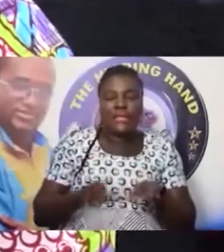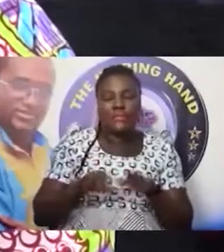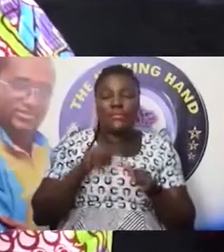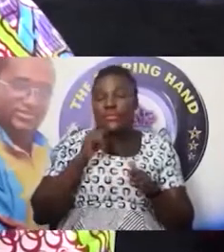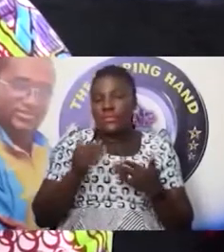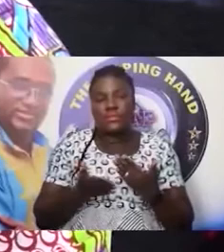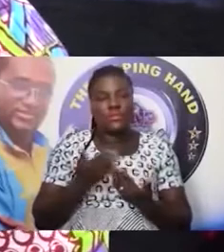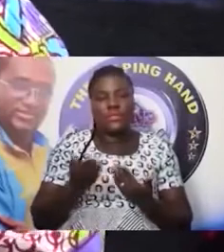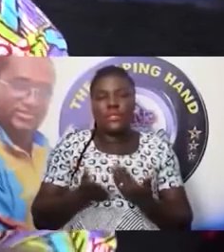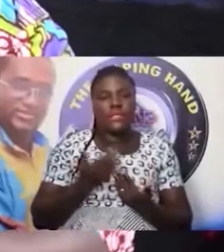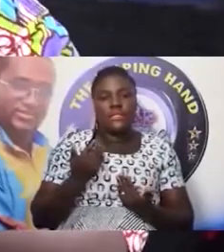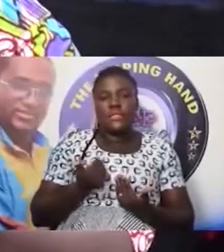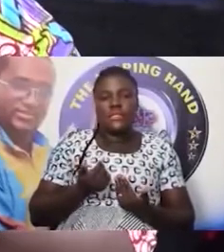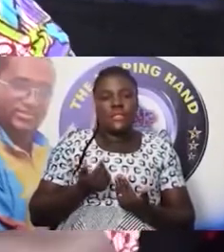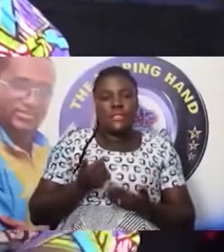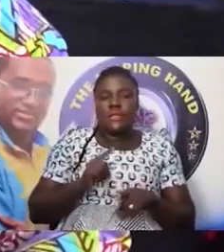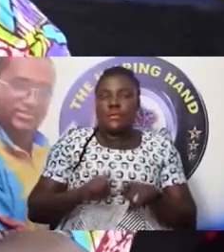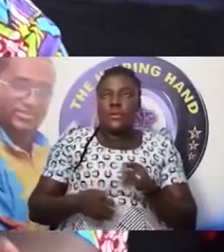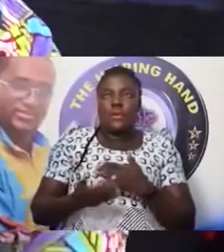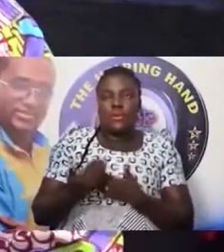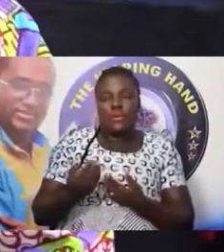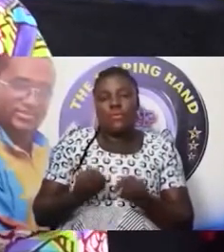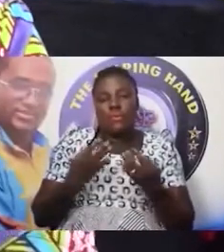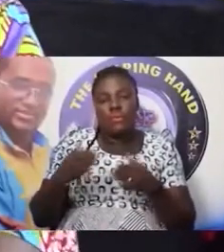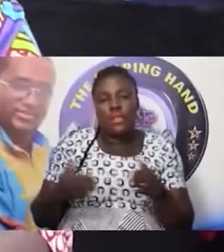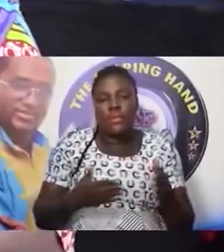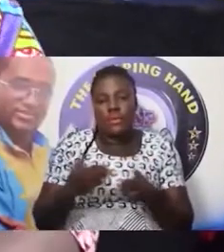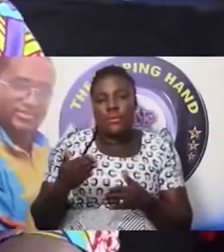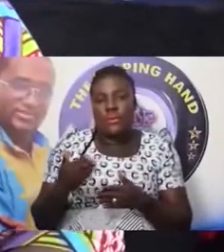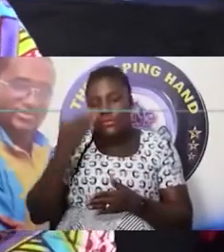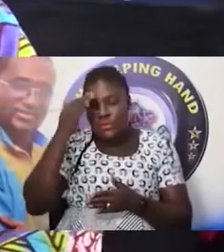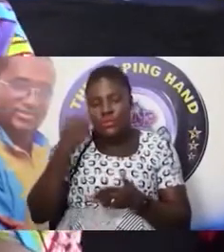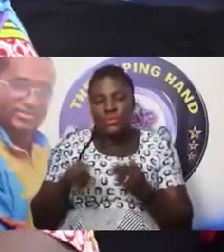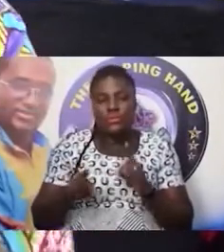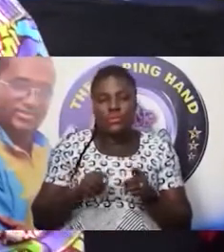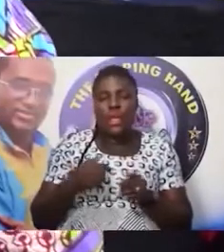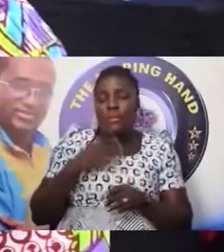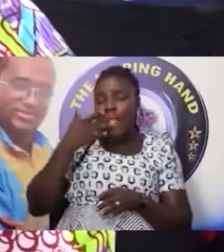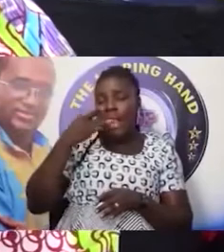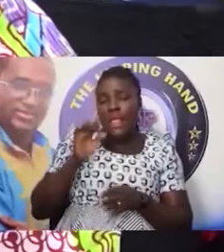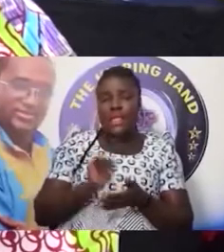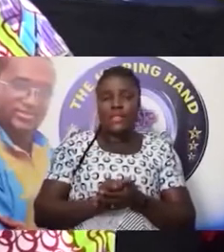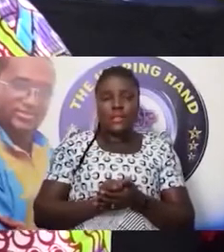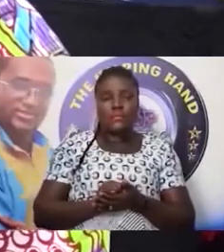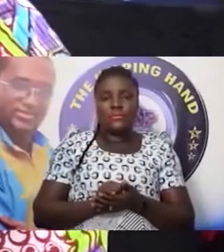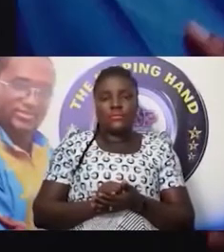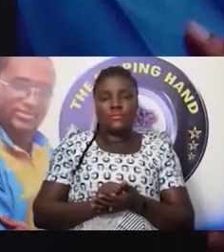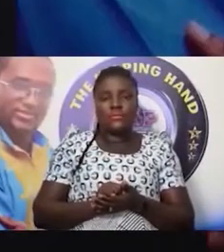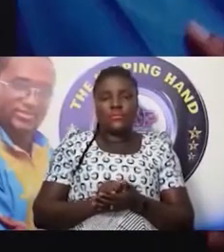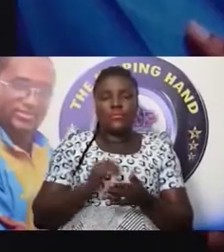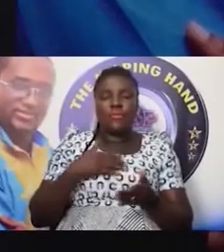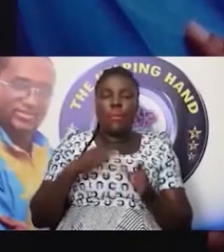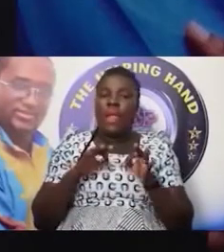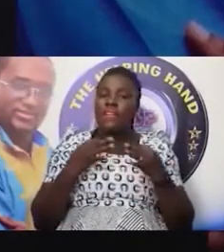me 3 years, we should not be too money dear. My papa and mammy and I mean, I will be me. And my